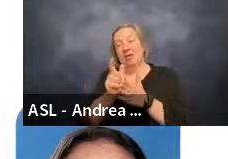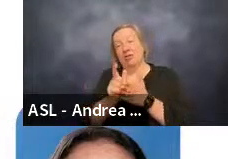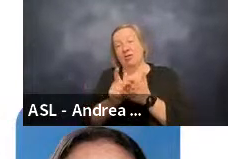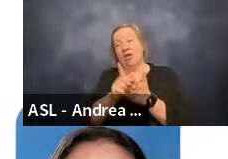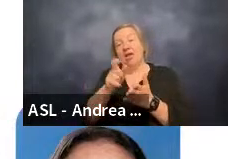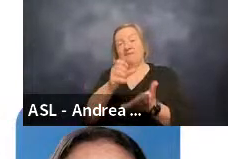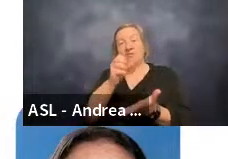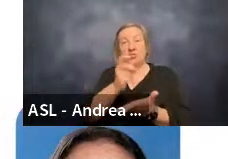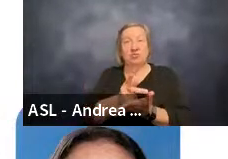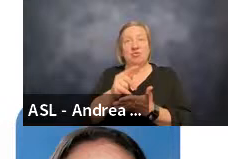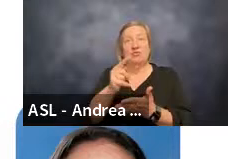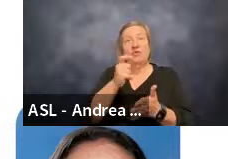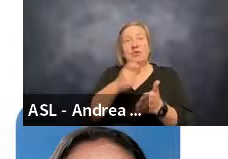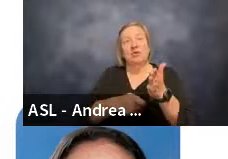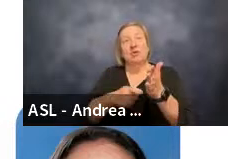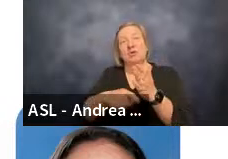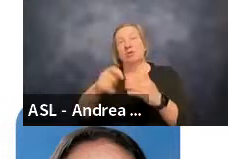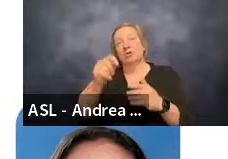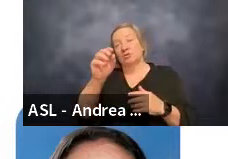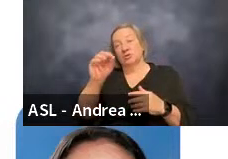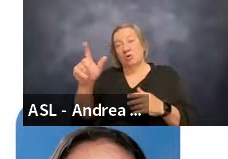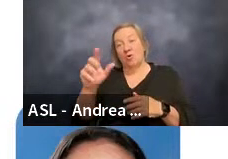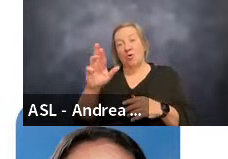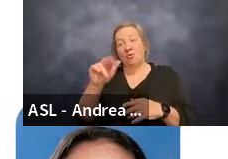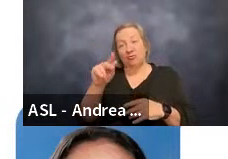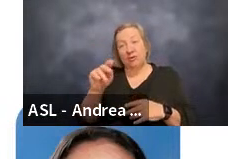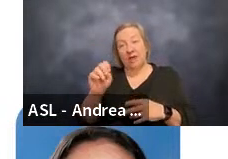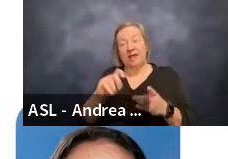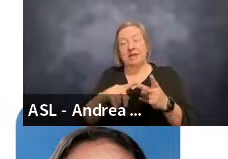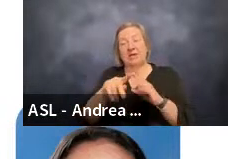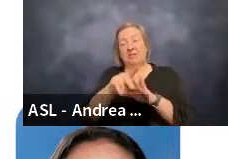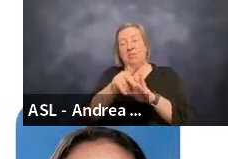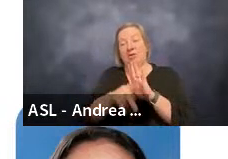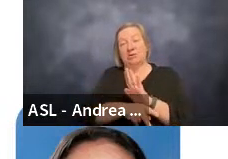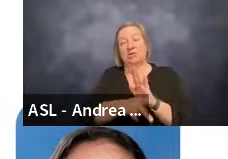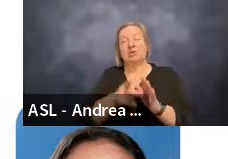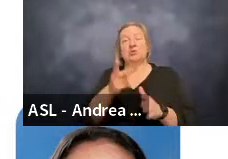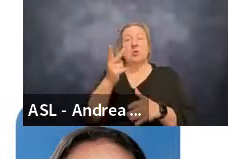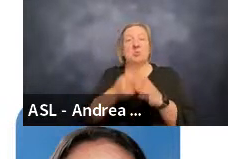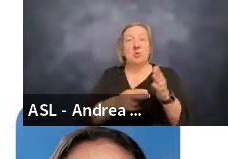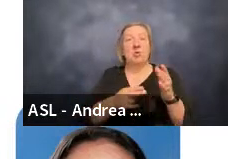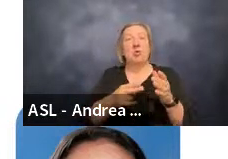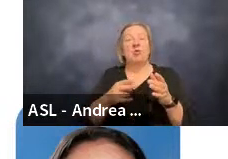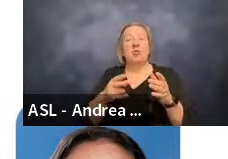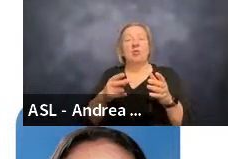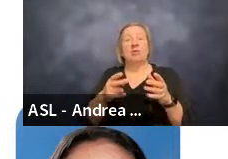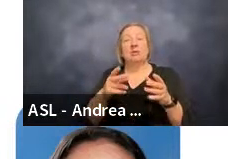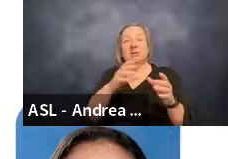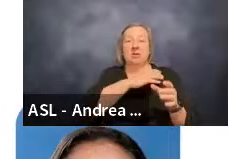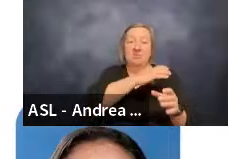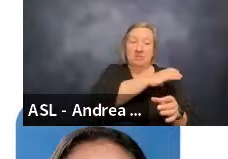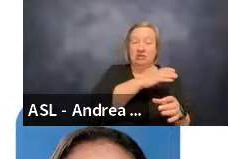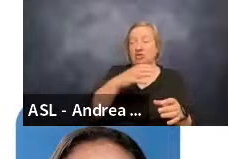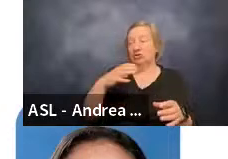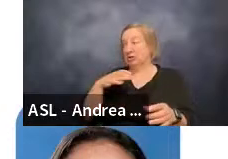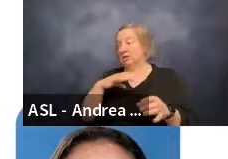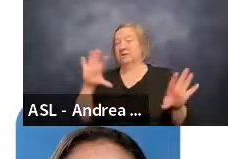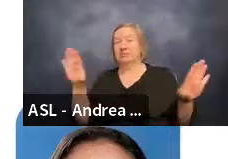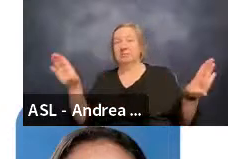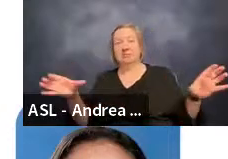and policies. So the 2 commissions have empowered a subcommittee made up of these 4